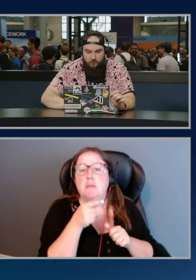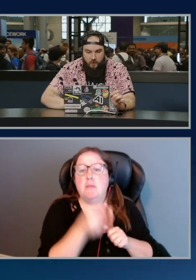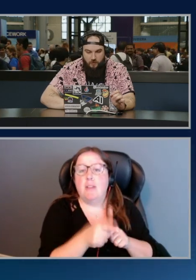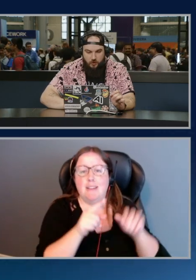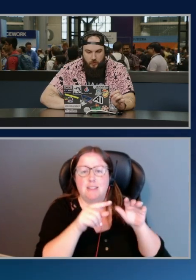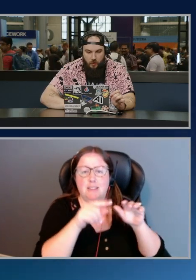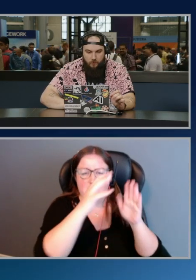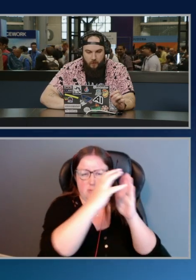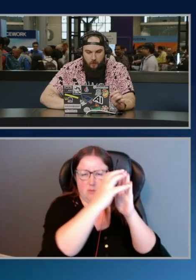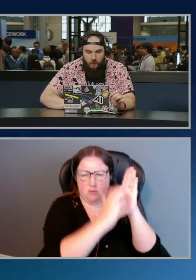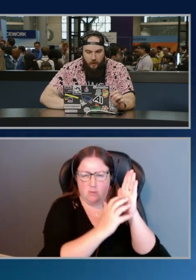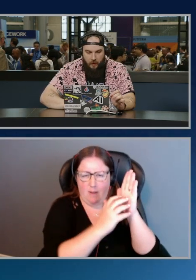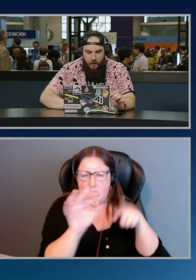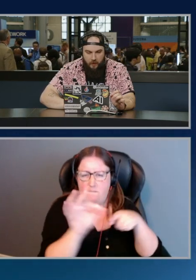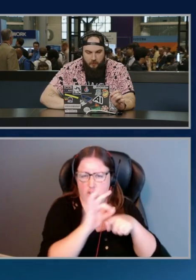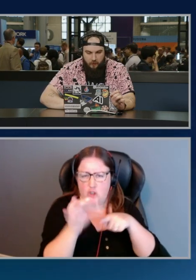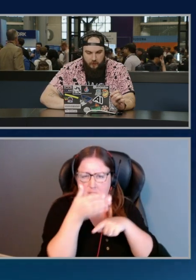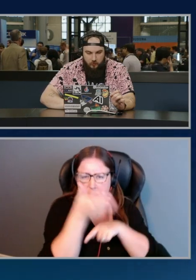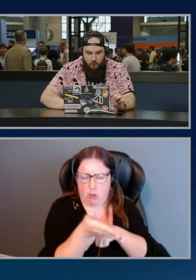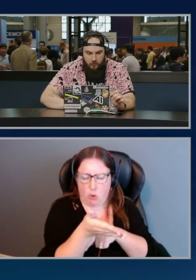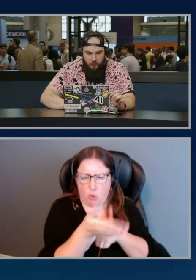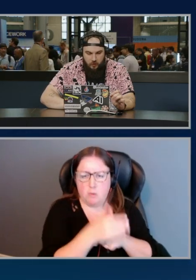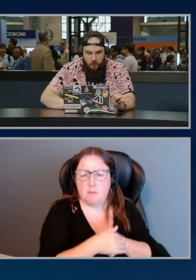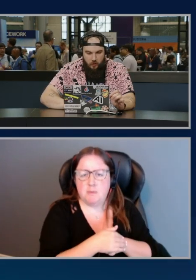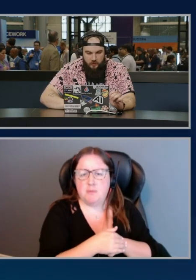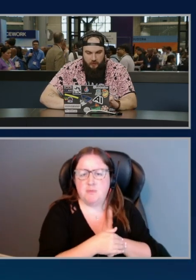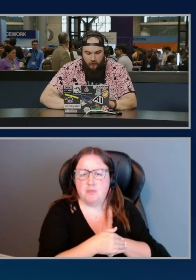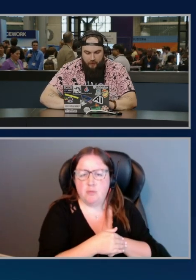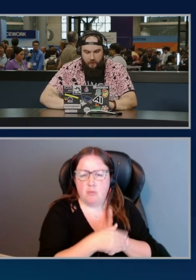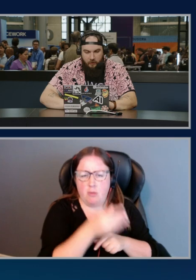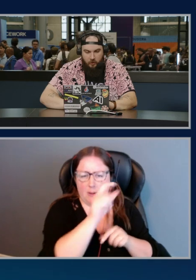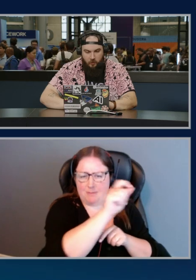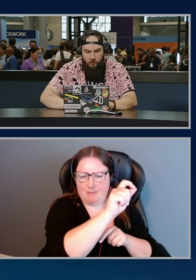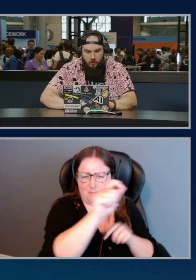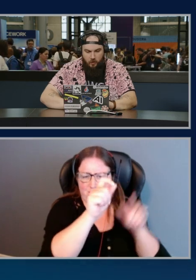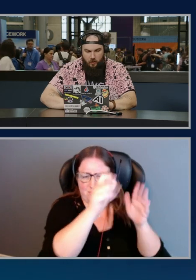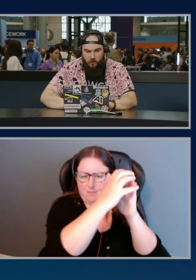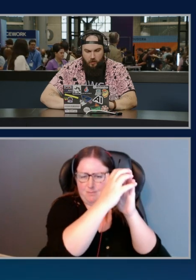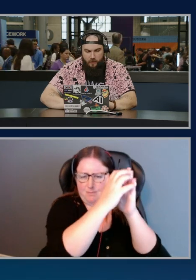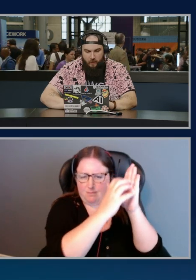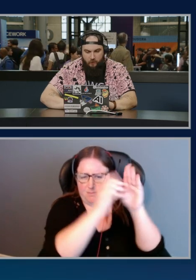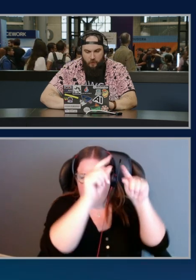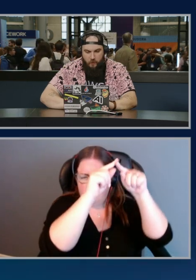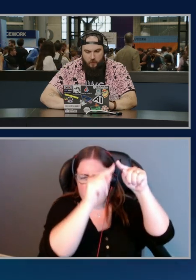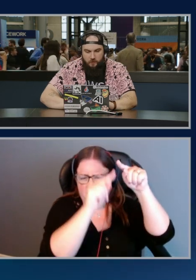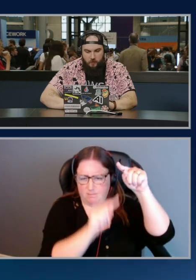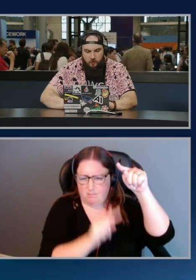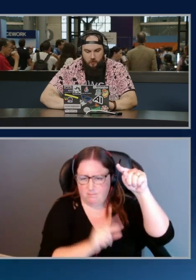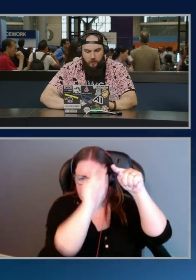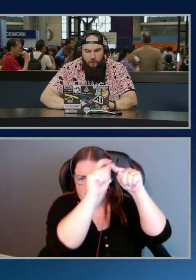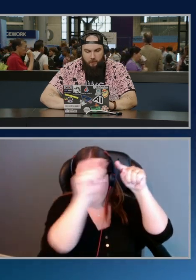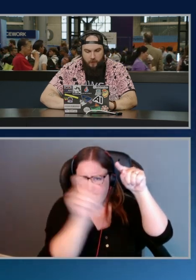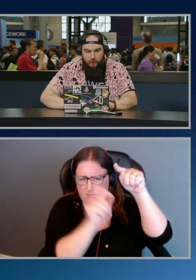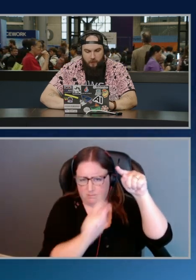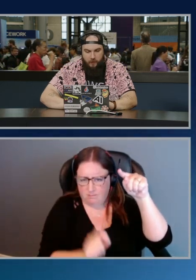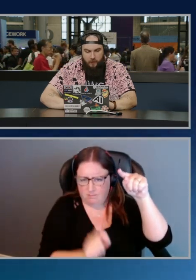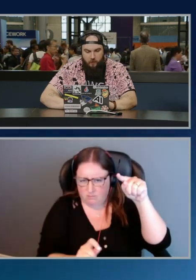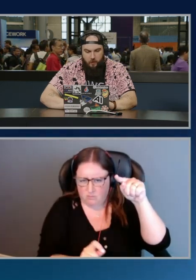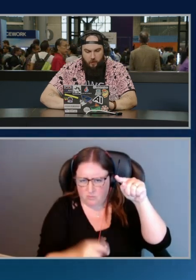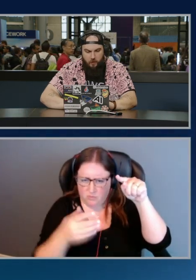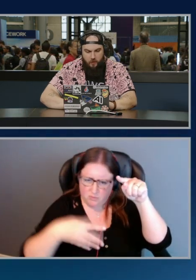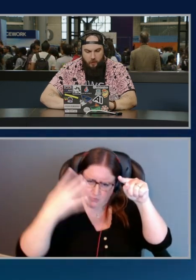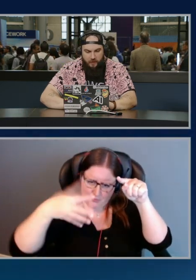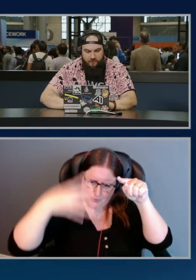whole function here. So I'm going to do here, select, and go all the way down. So come on,